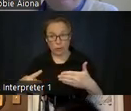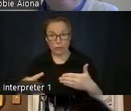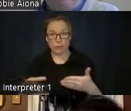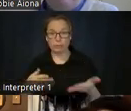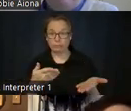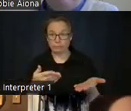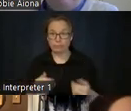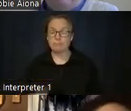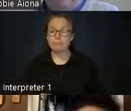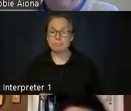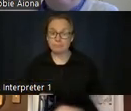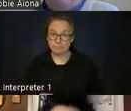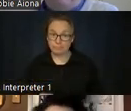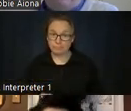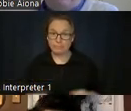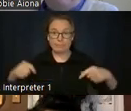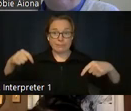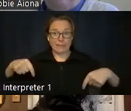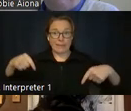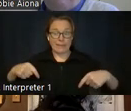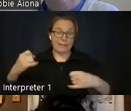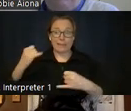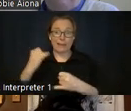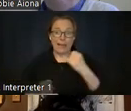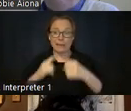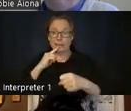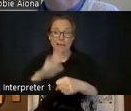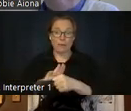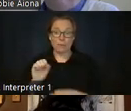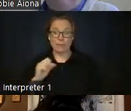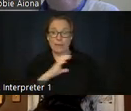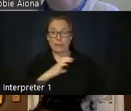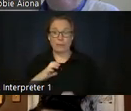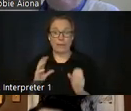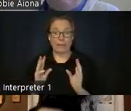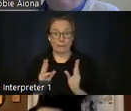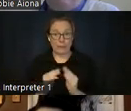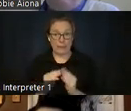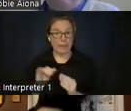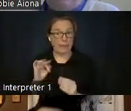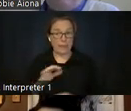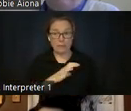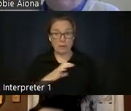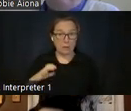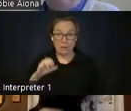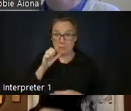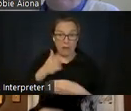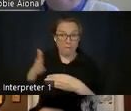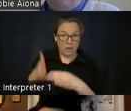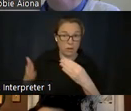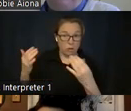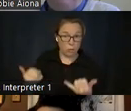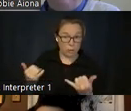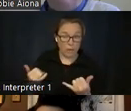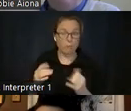highlight. This is the last confirmed subcommittee meeting. If the subcommittee does not finish this work today, there will be